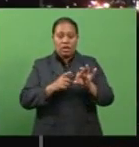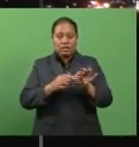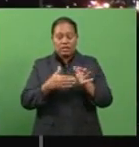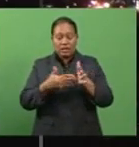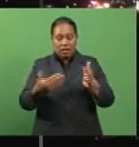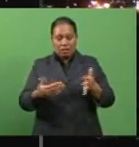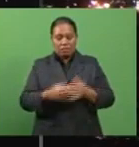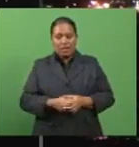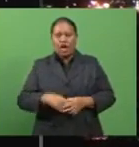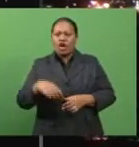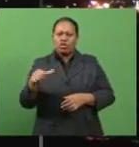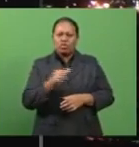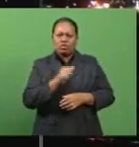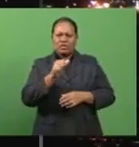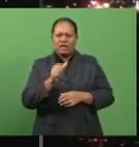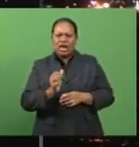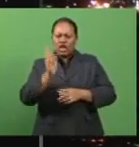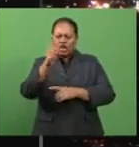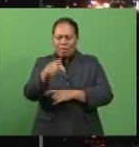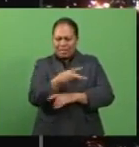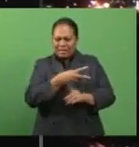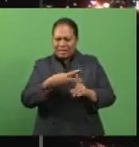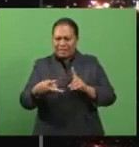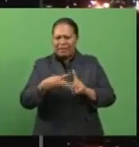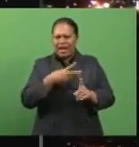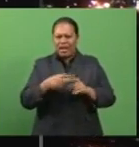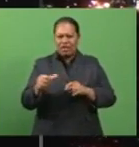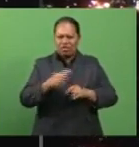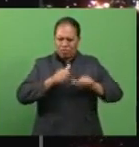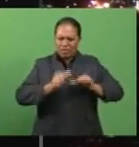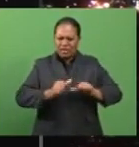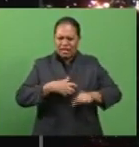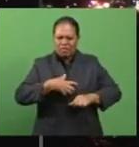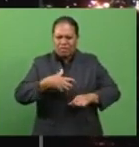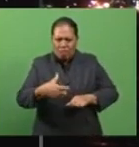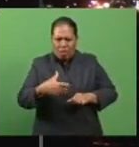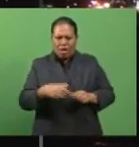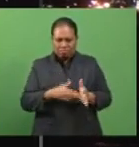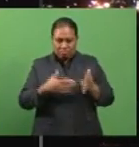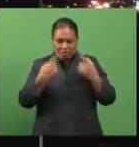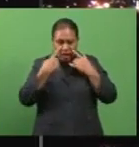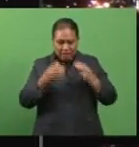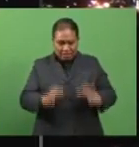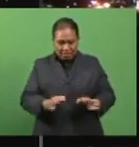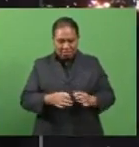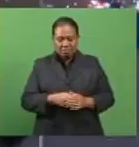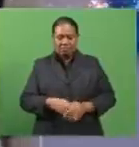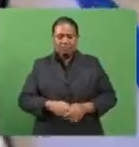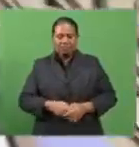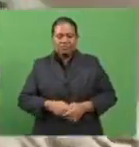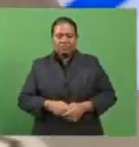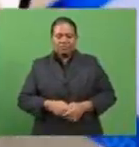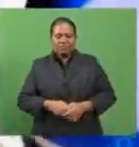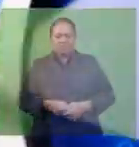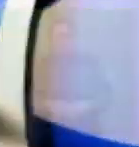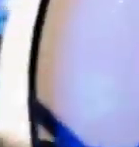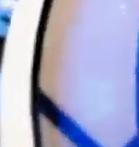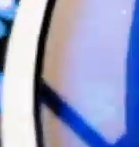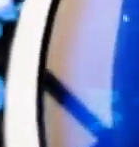asked, should more be done to protect the victims of domestic violence during this curfew period?